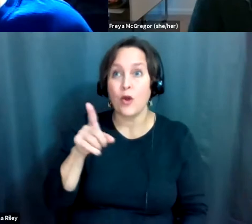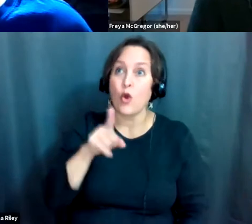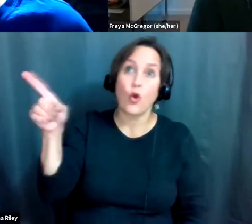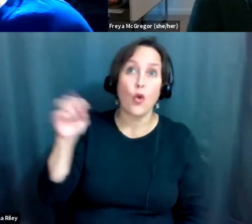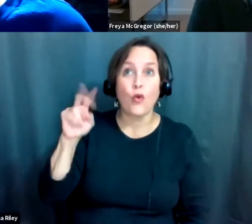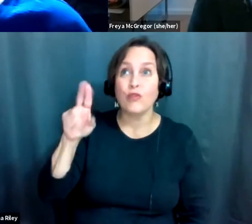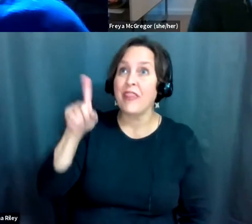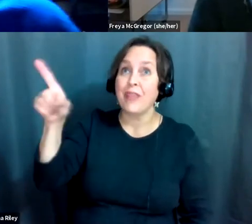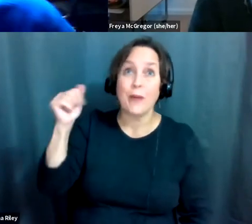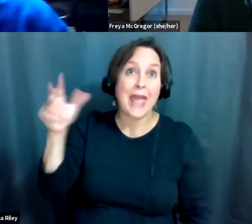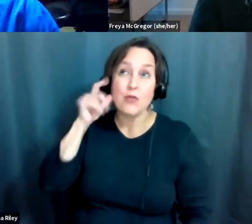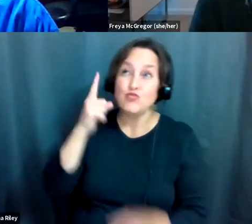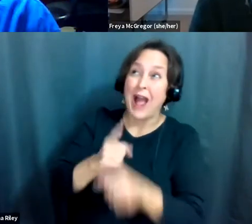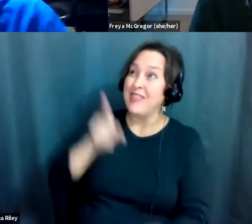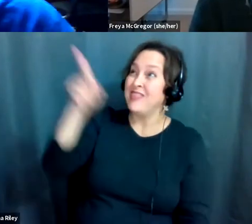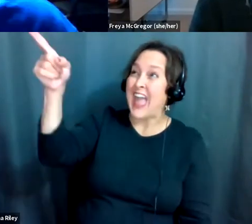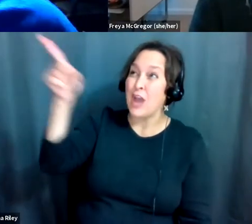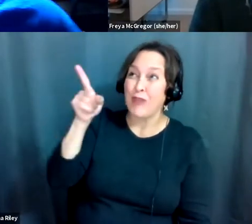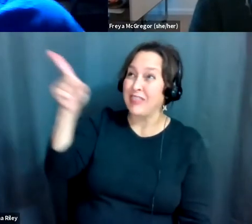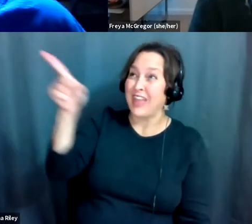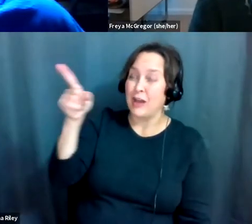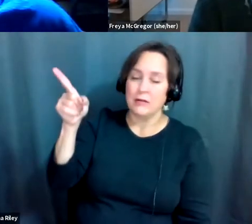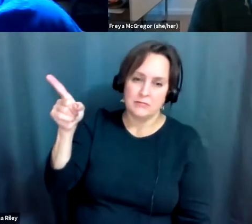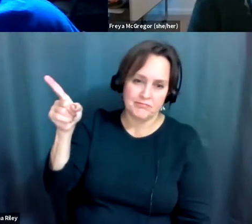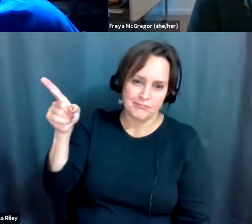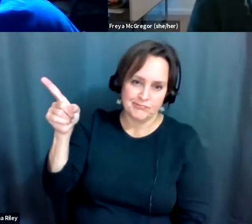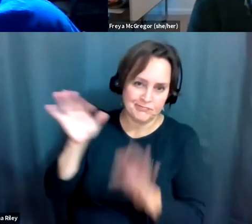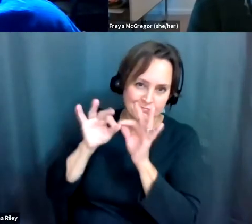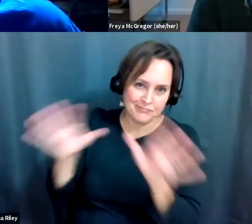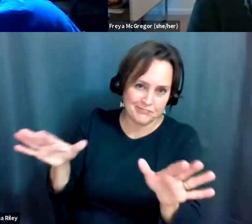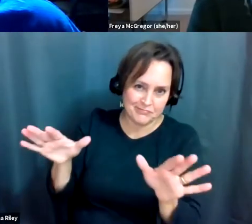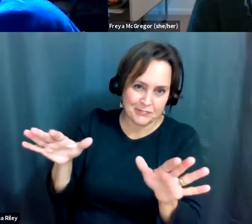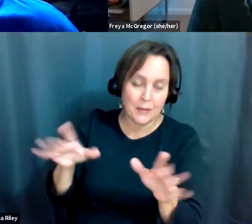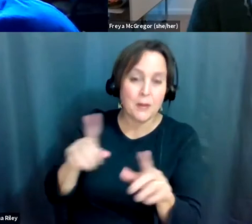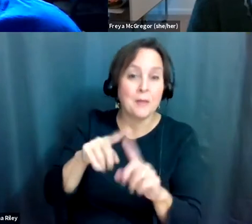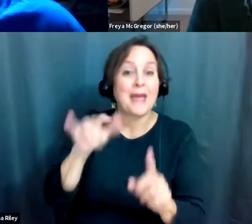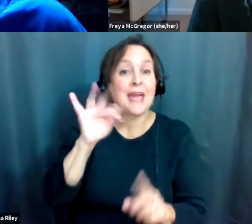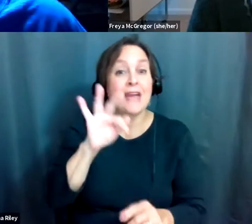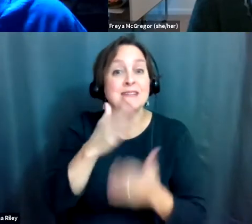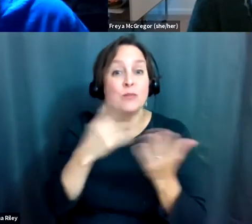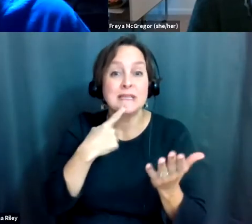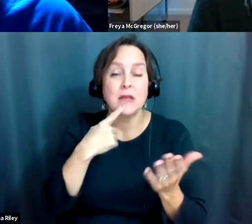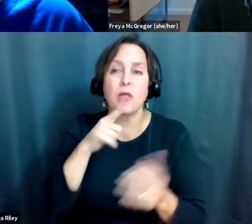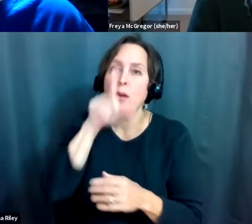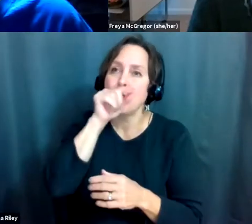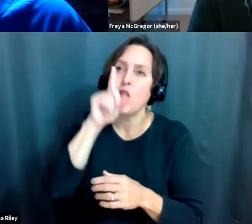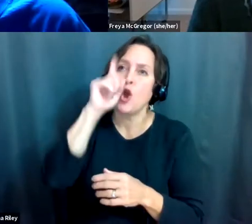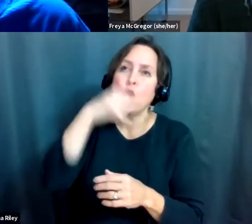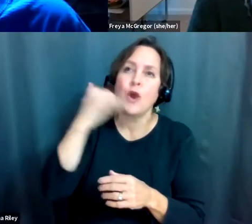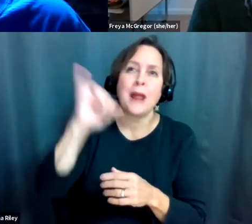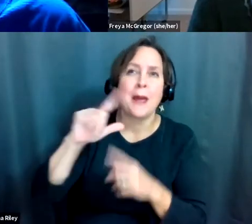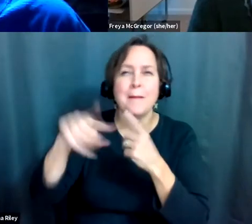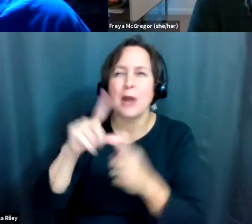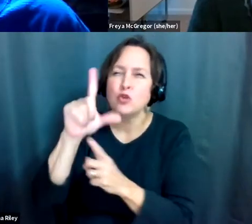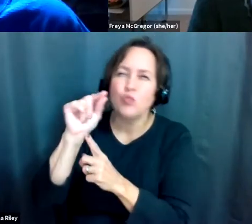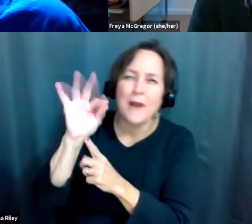Uh, can you hear it? It's right over there, but it's very helpful if someone says that the bird is actually looks like it's about 20 feet up in